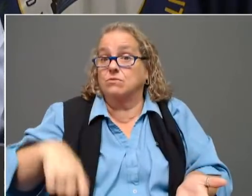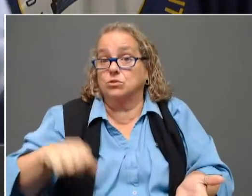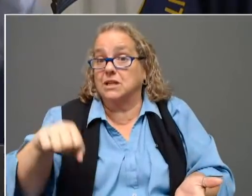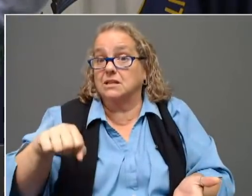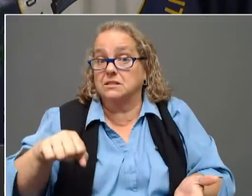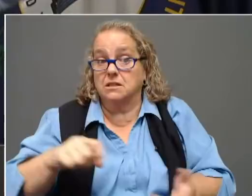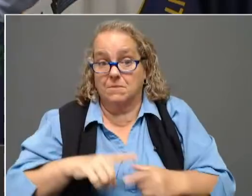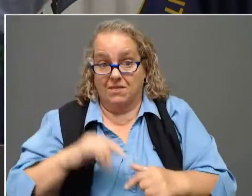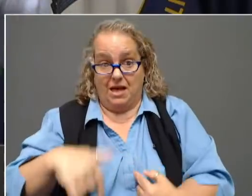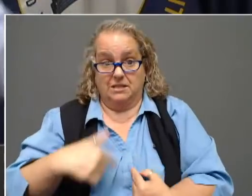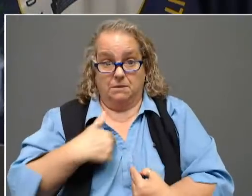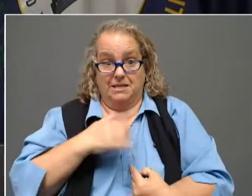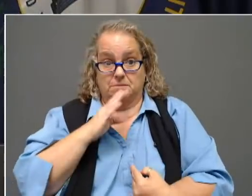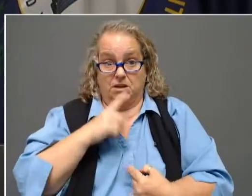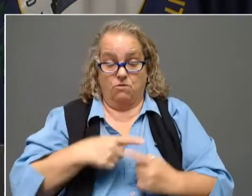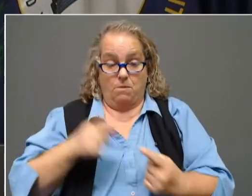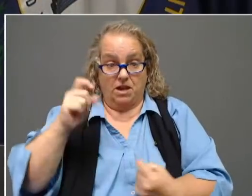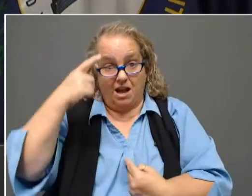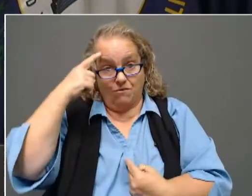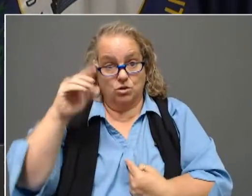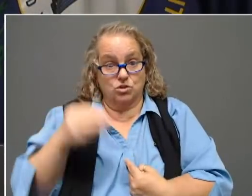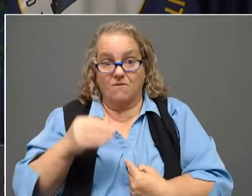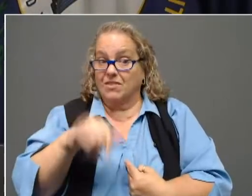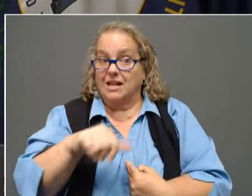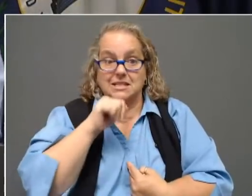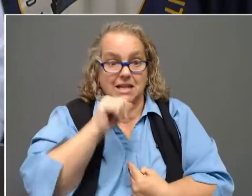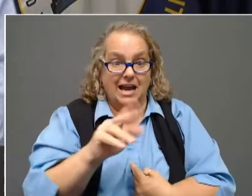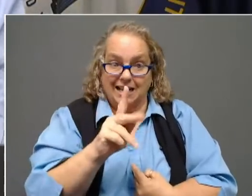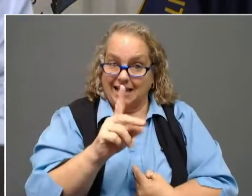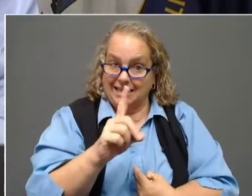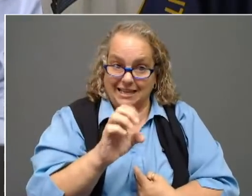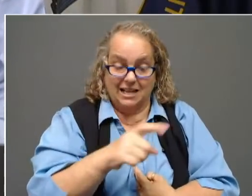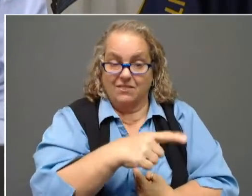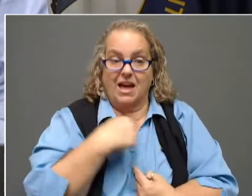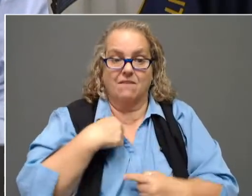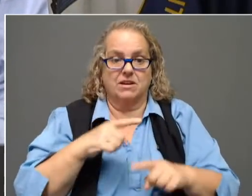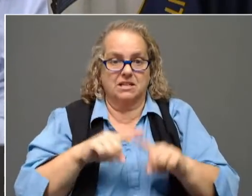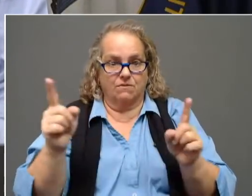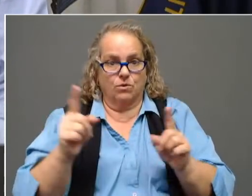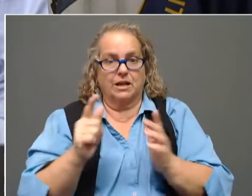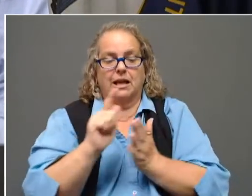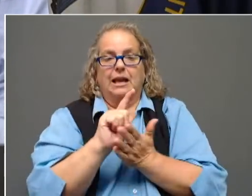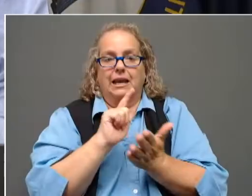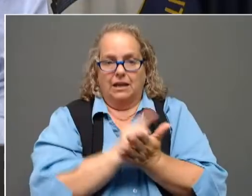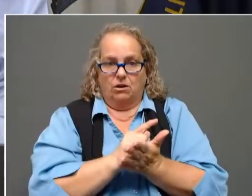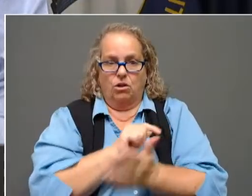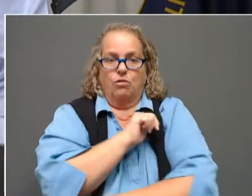from the governor's office. That's not KDE. I know they have different legal authority.